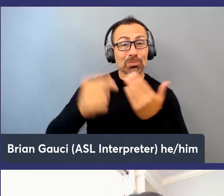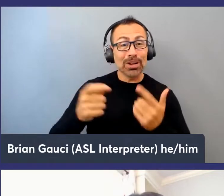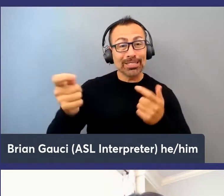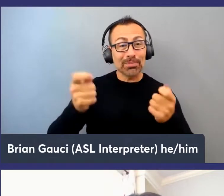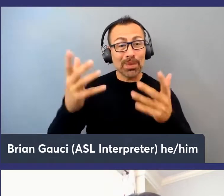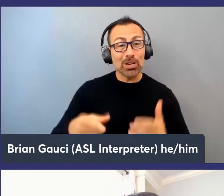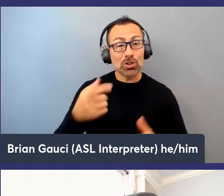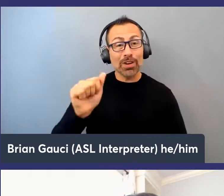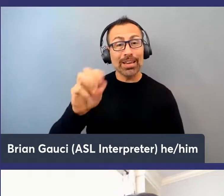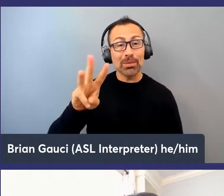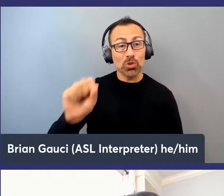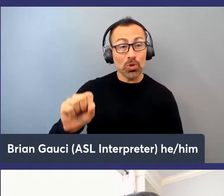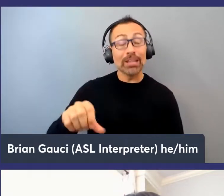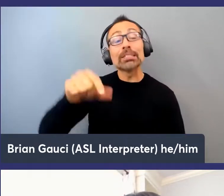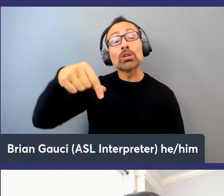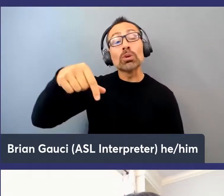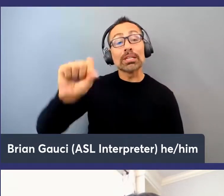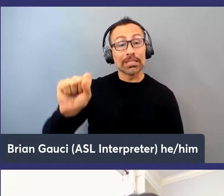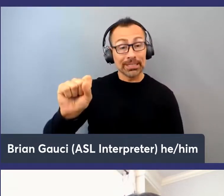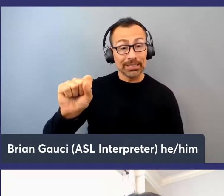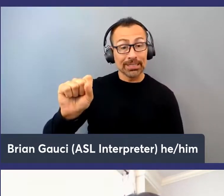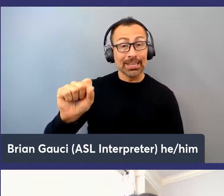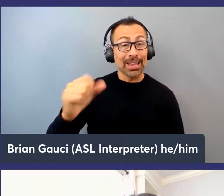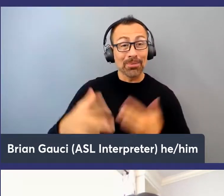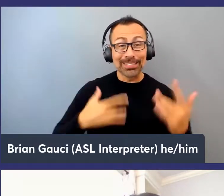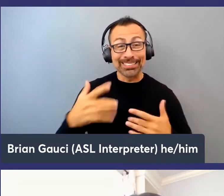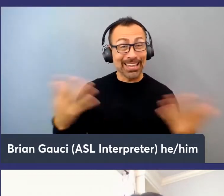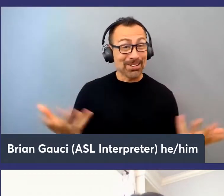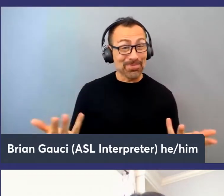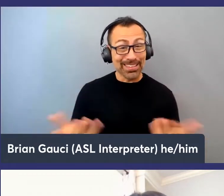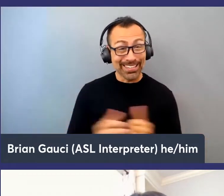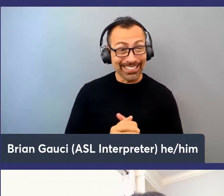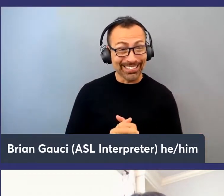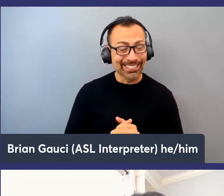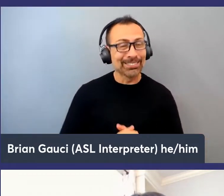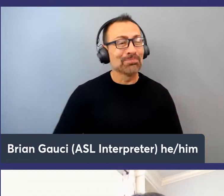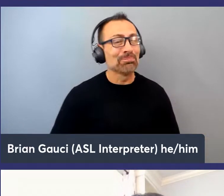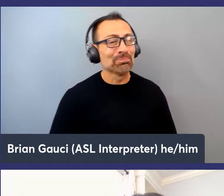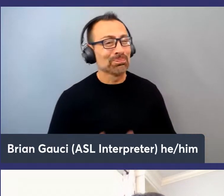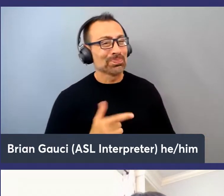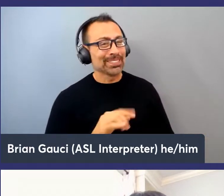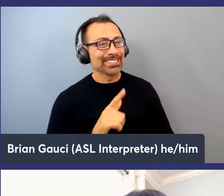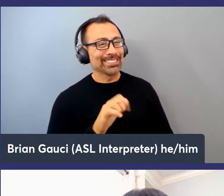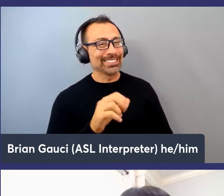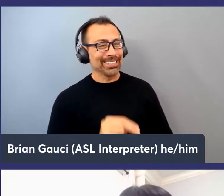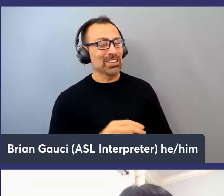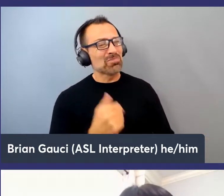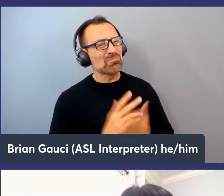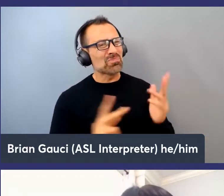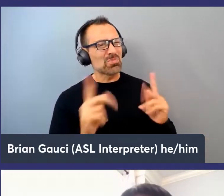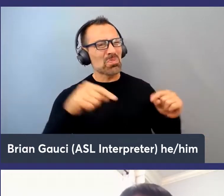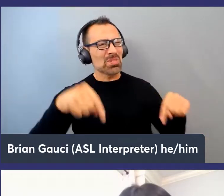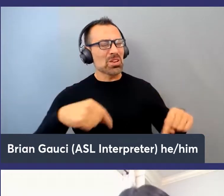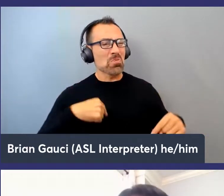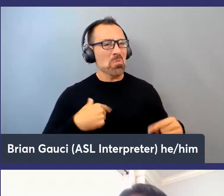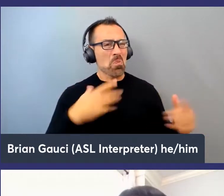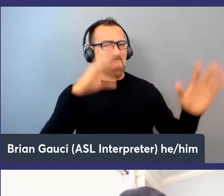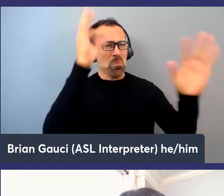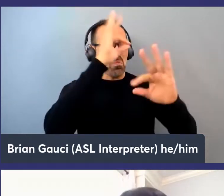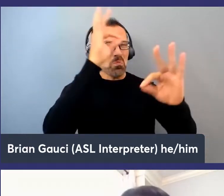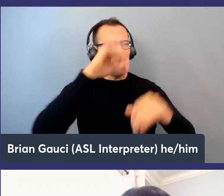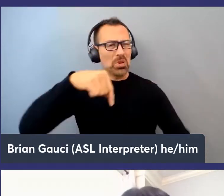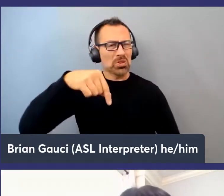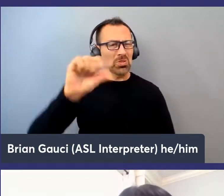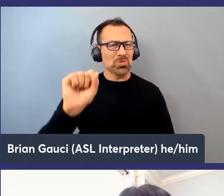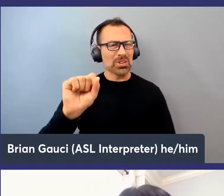QuickSight. So For those, excited to be here. so for some people here who are just like new to QuickSight, can you tell them